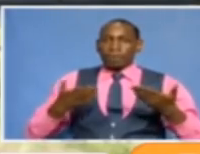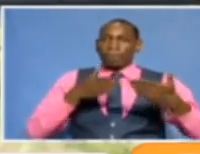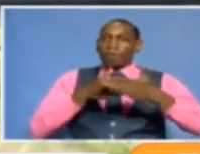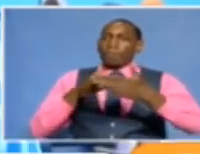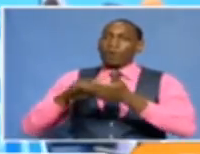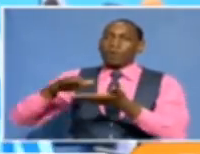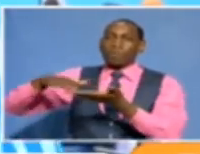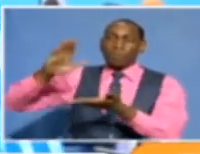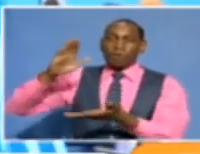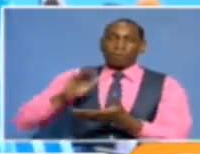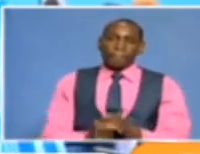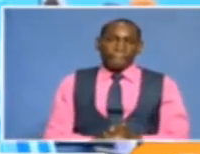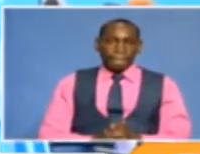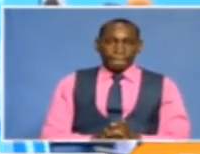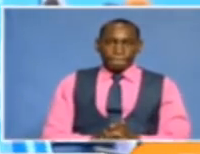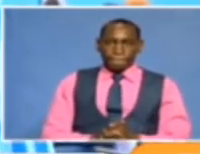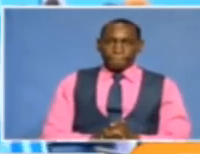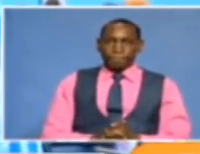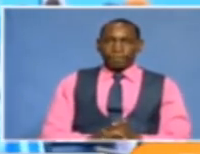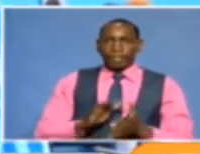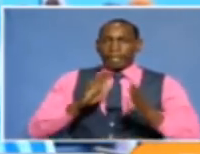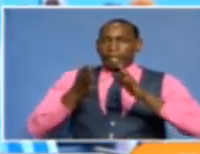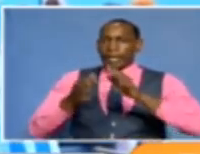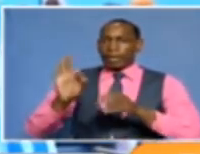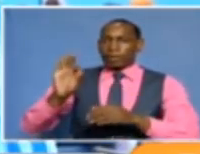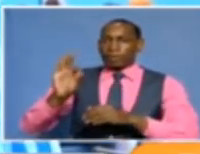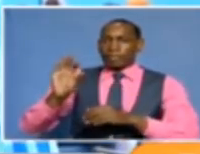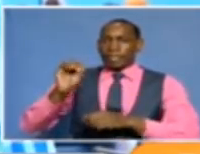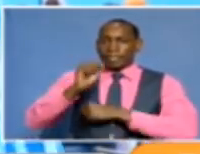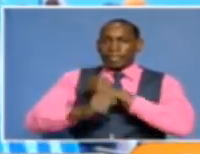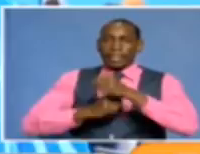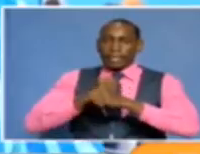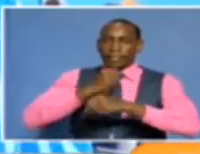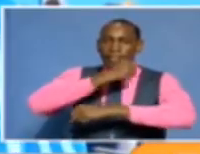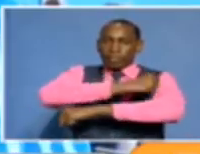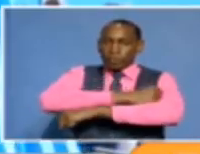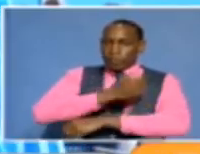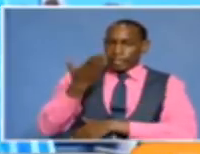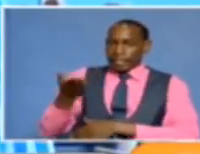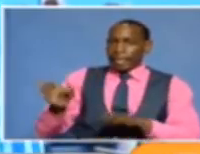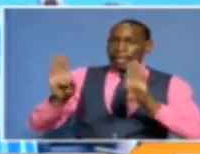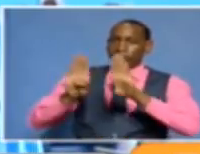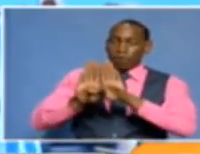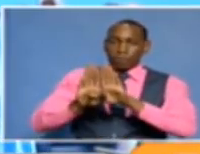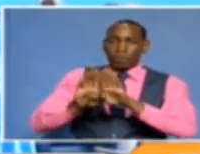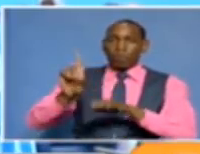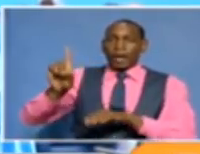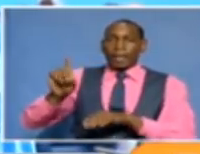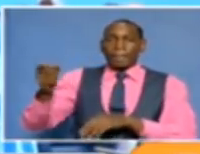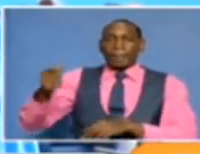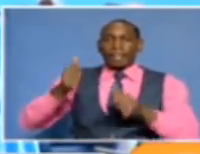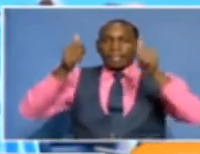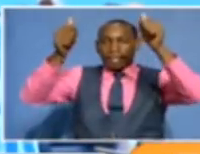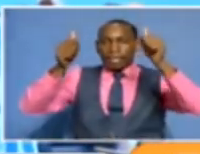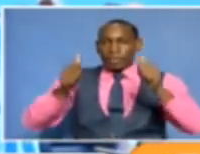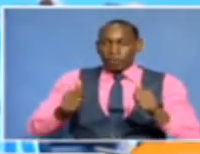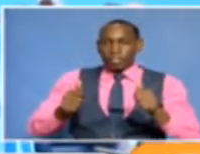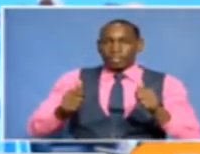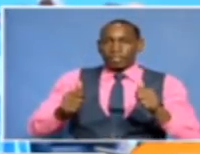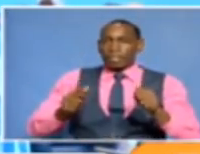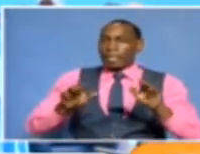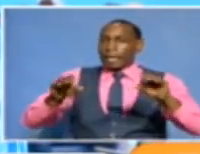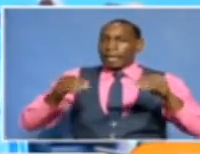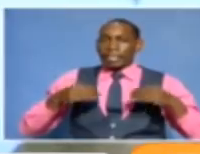more. So for nearly 30 years, the school that has been around just closes at the month's notice. That is